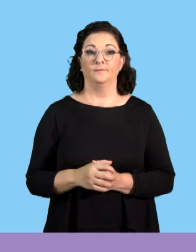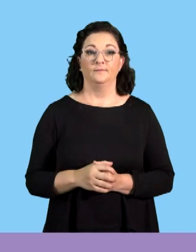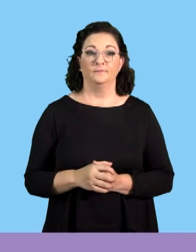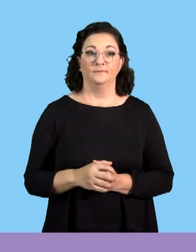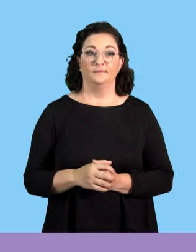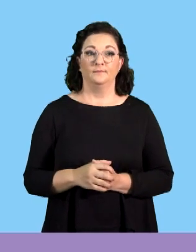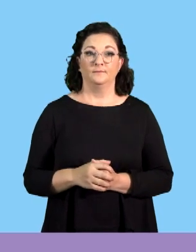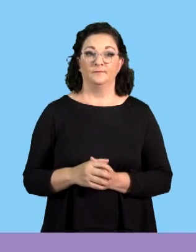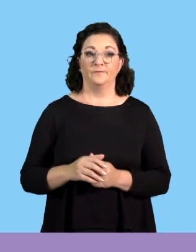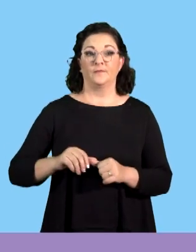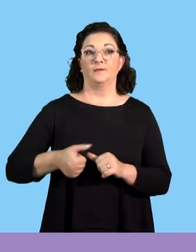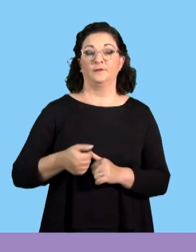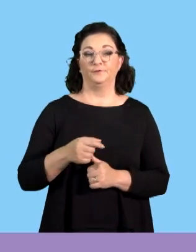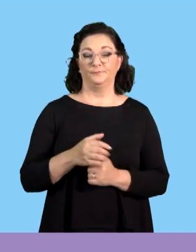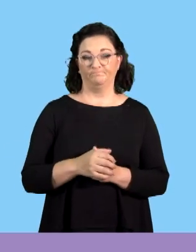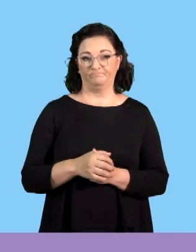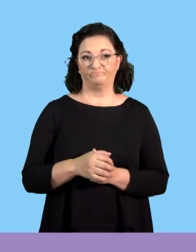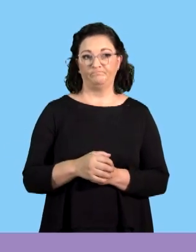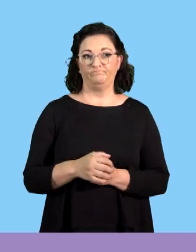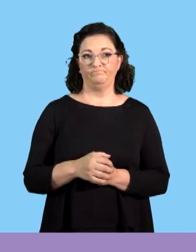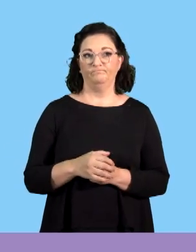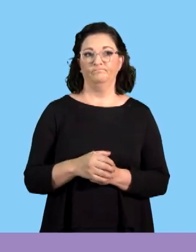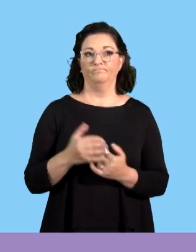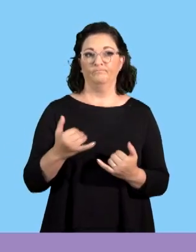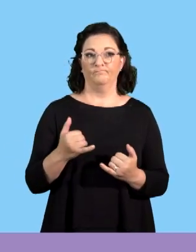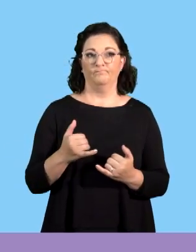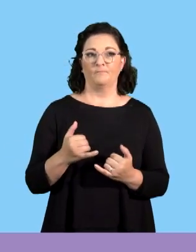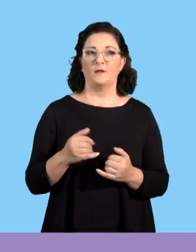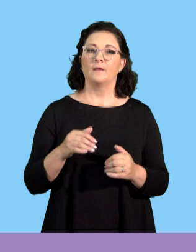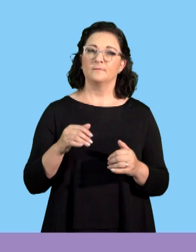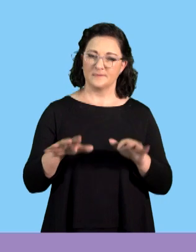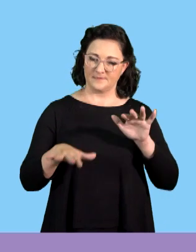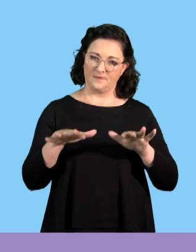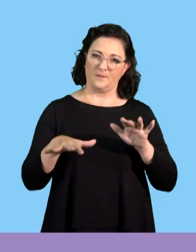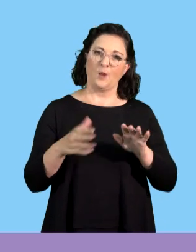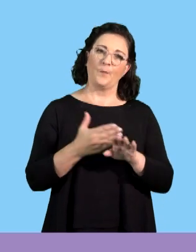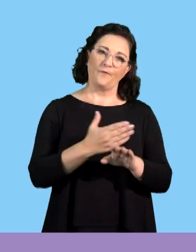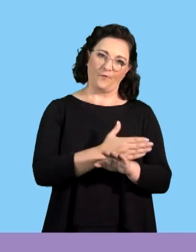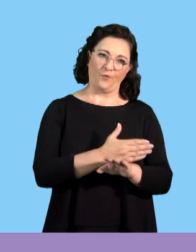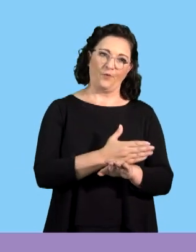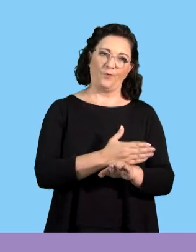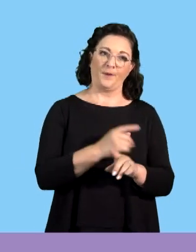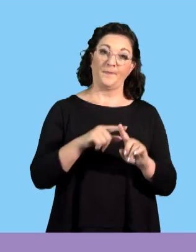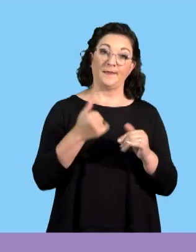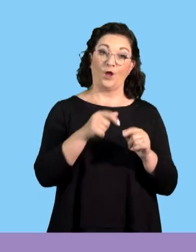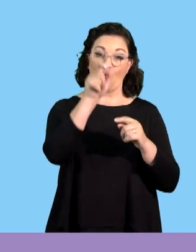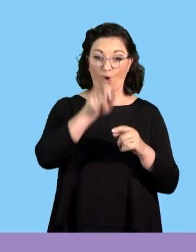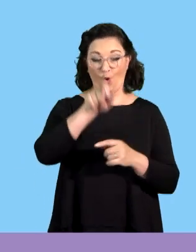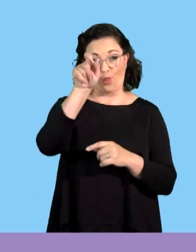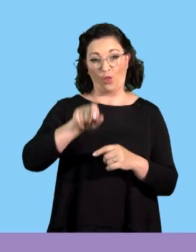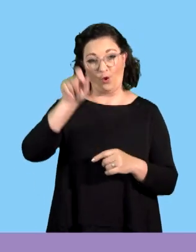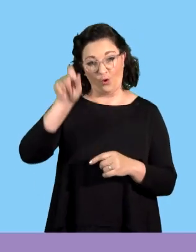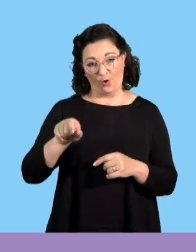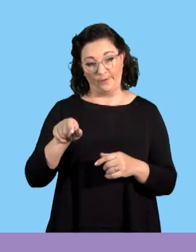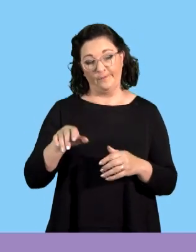5,761. And we move to the next one. In comparison to the previous example, we're going to use